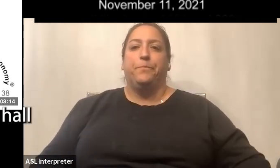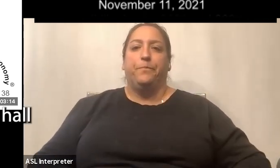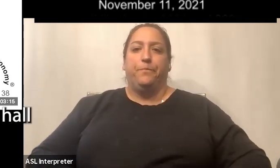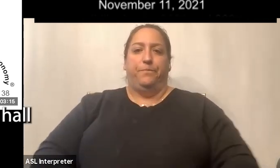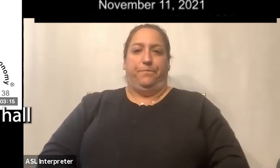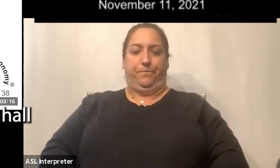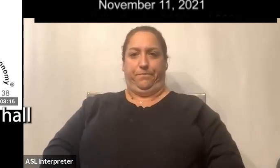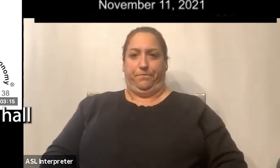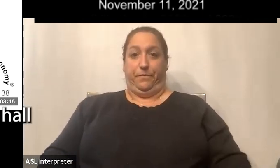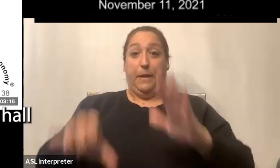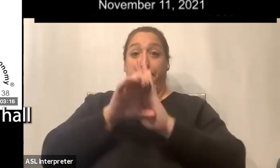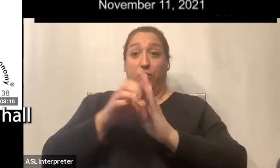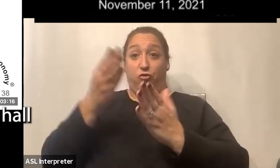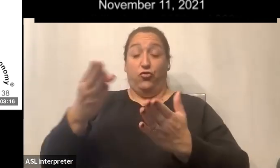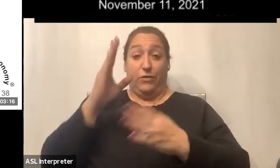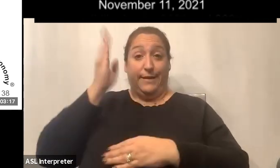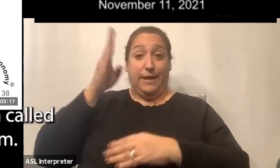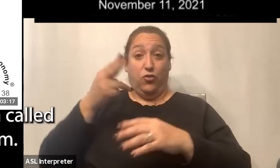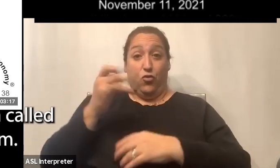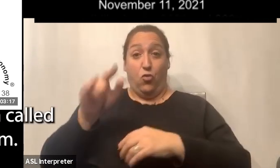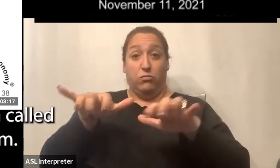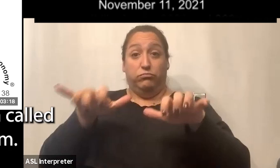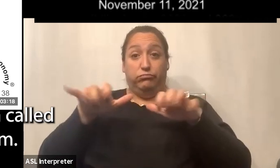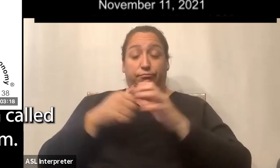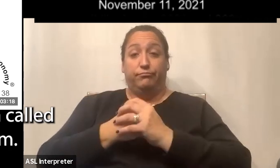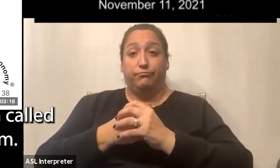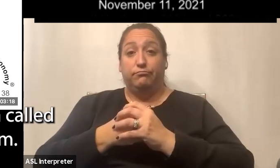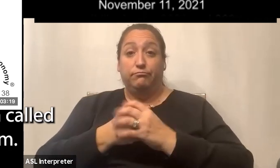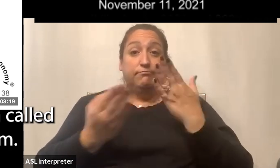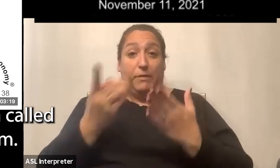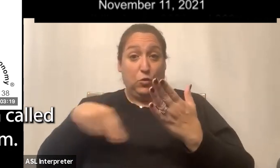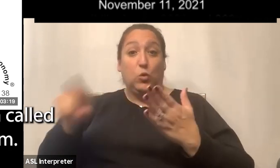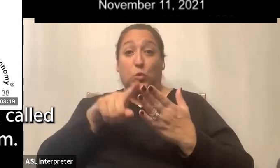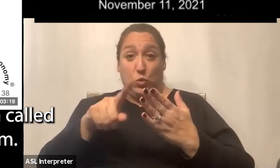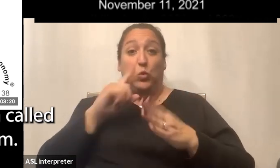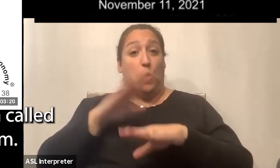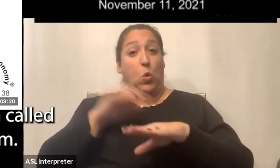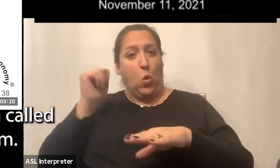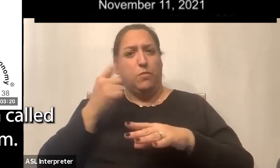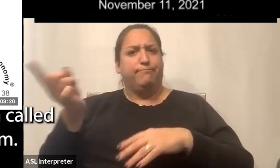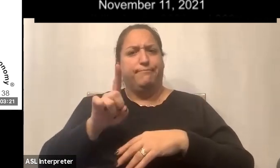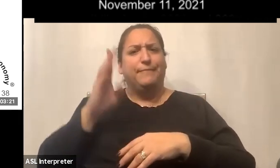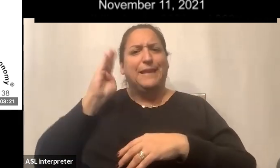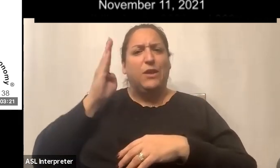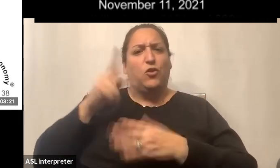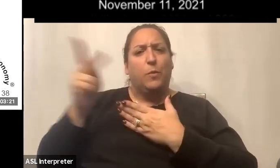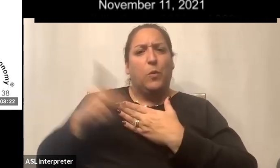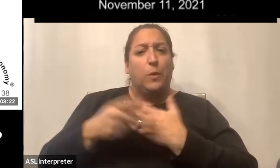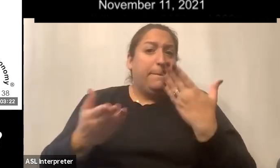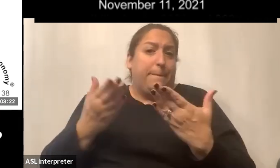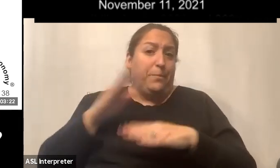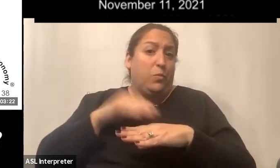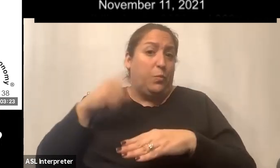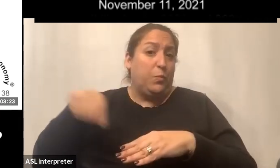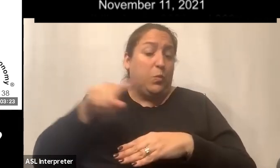And the picture of the lecture hall scene, maybe you have been called to give a lecture at a program.